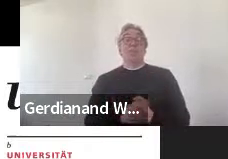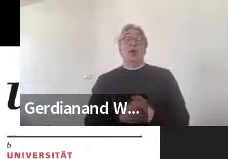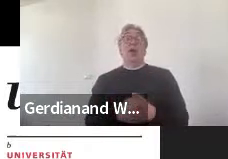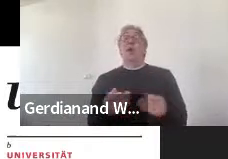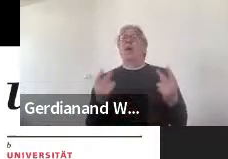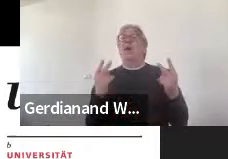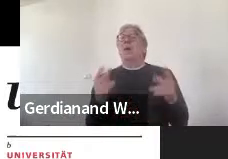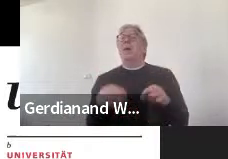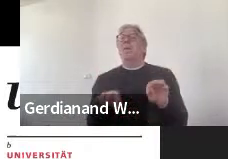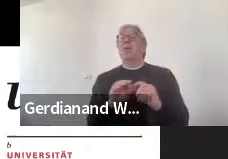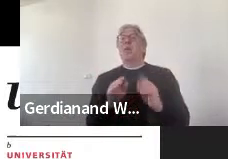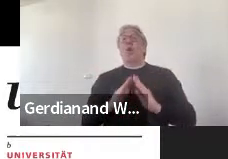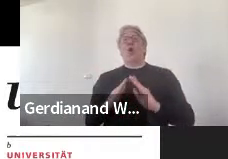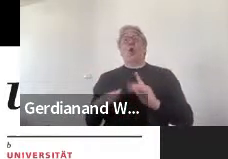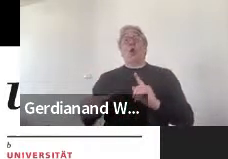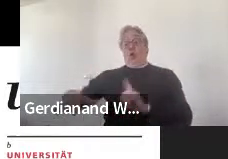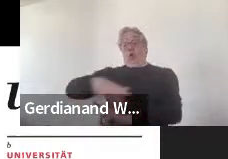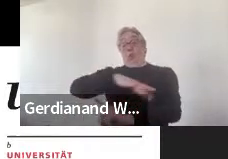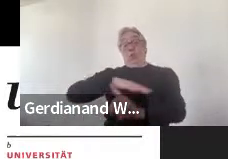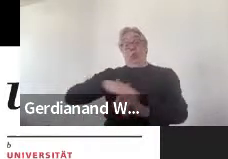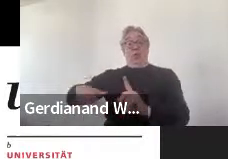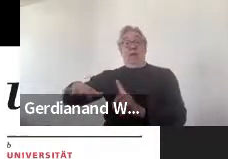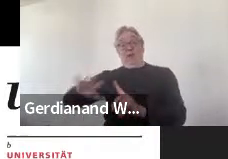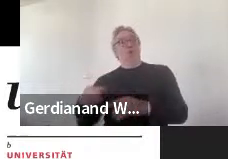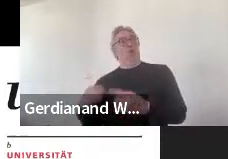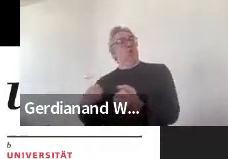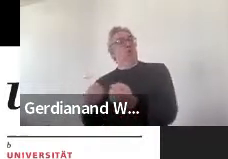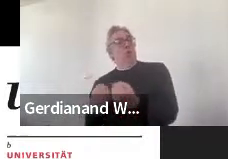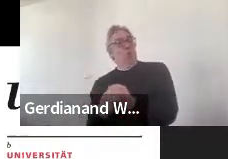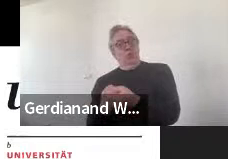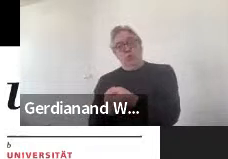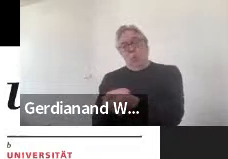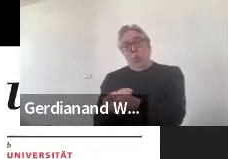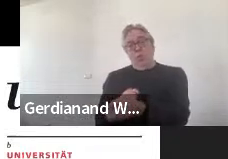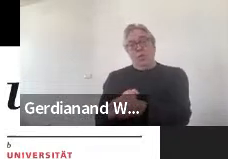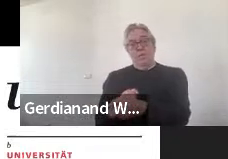and environments. Now I would like to go over to the